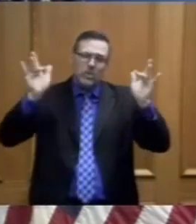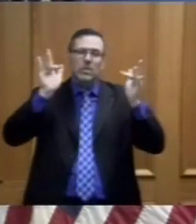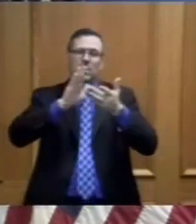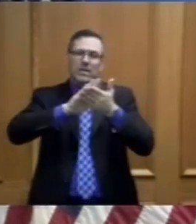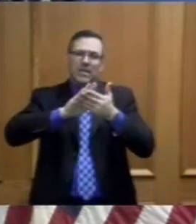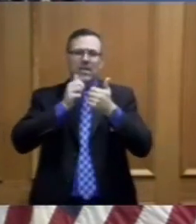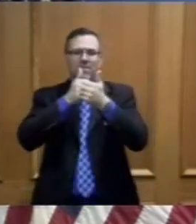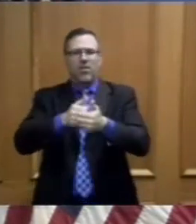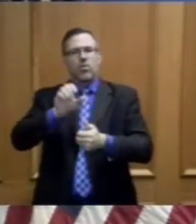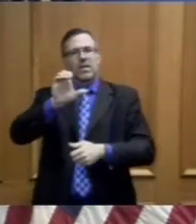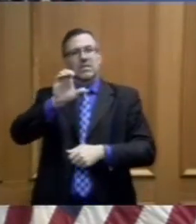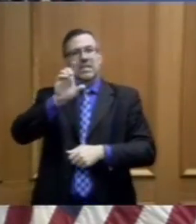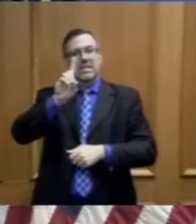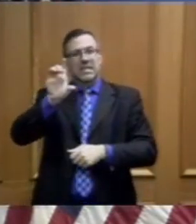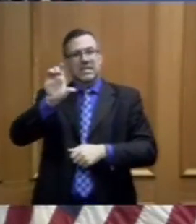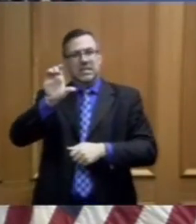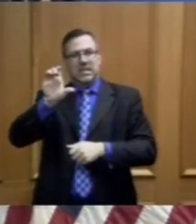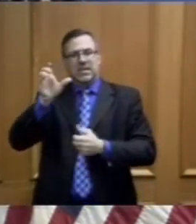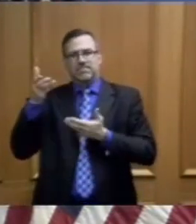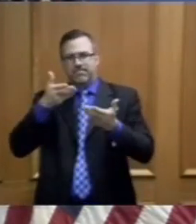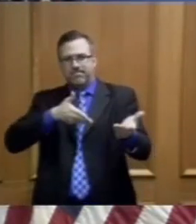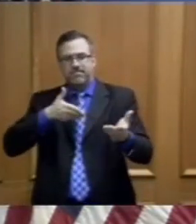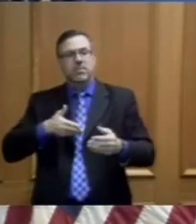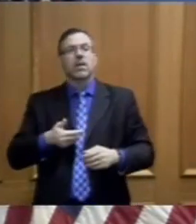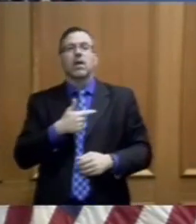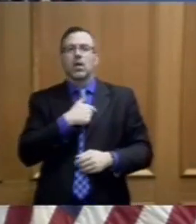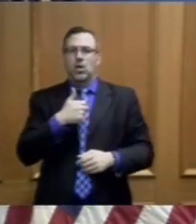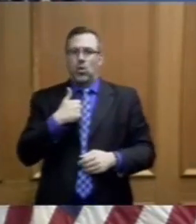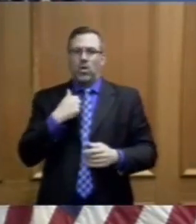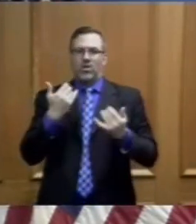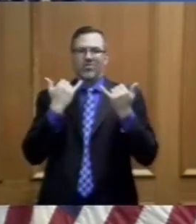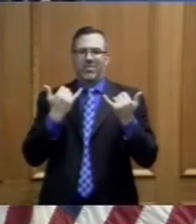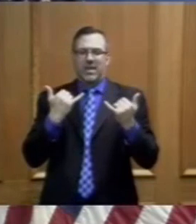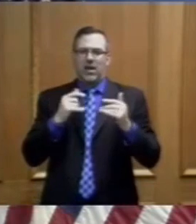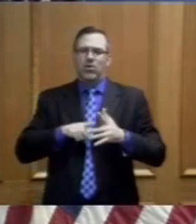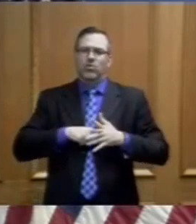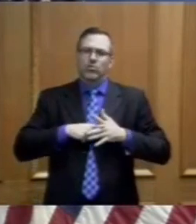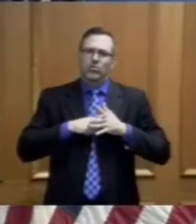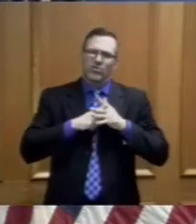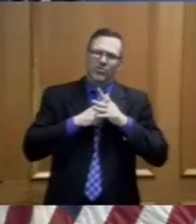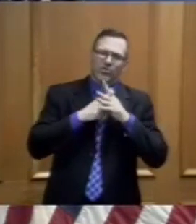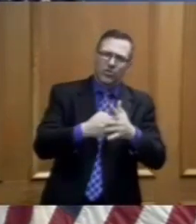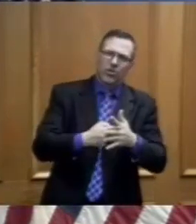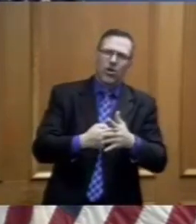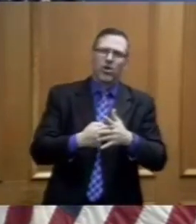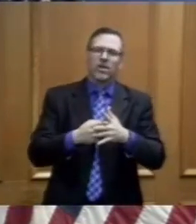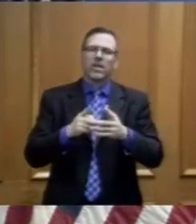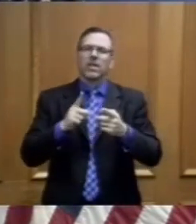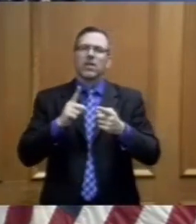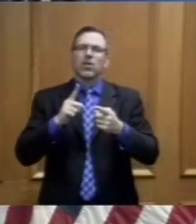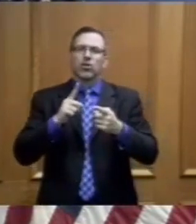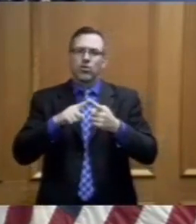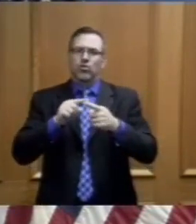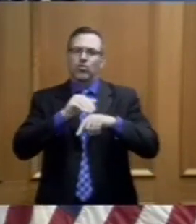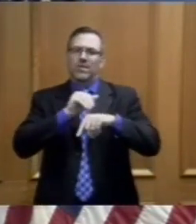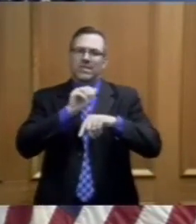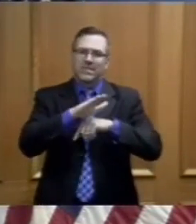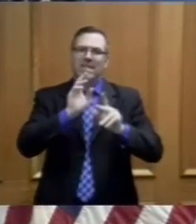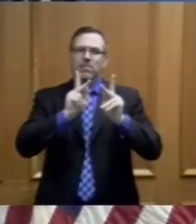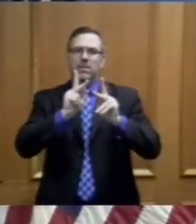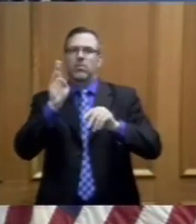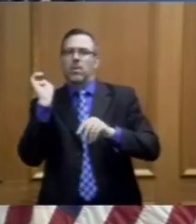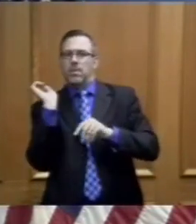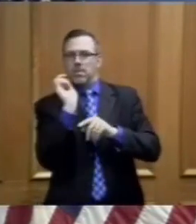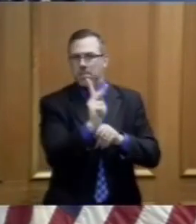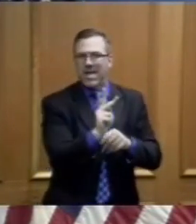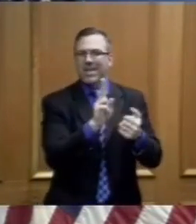CDC recommendations, and we are in the process of a controlled back transport of patients into that facility. At